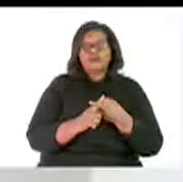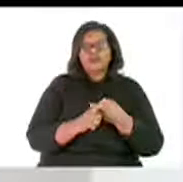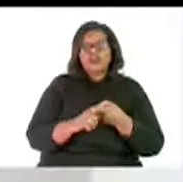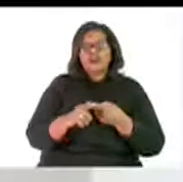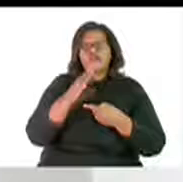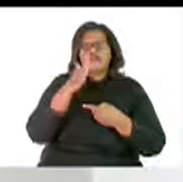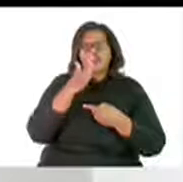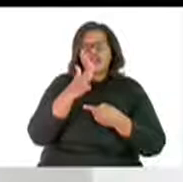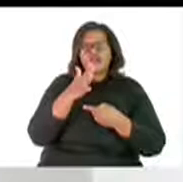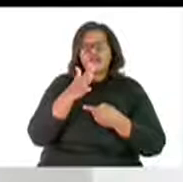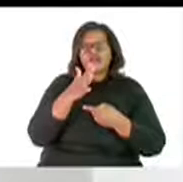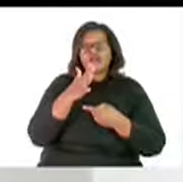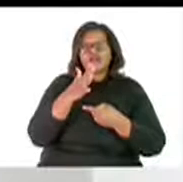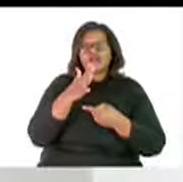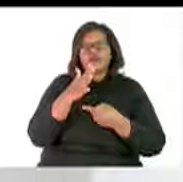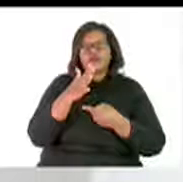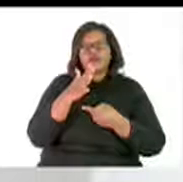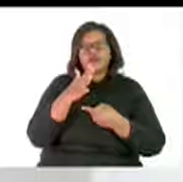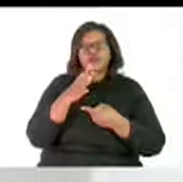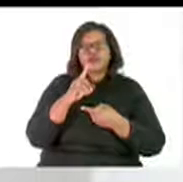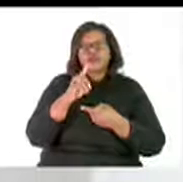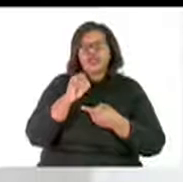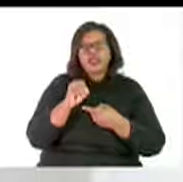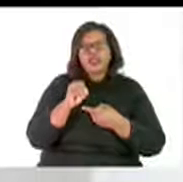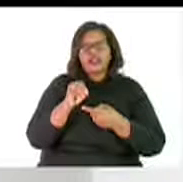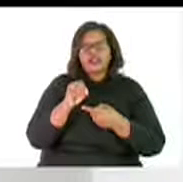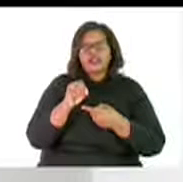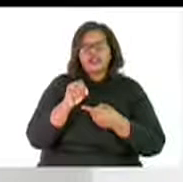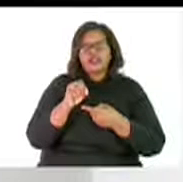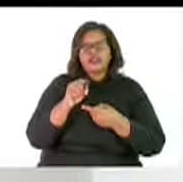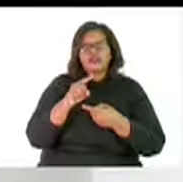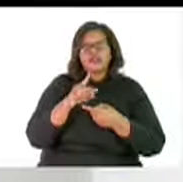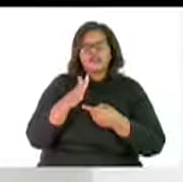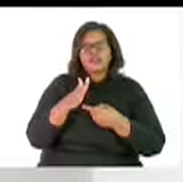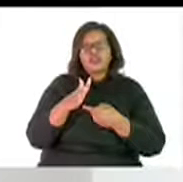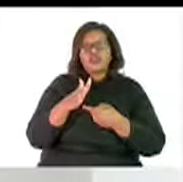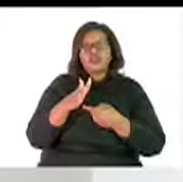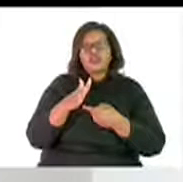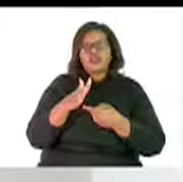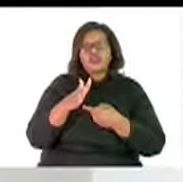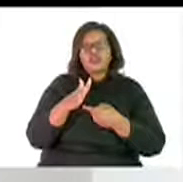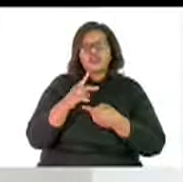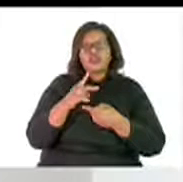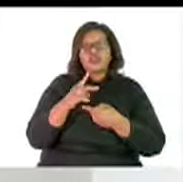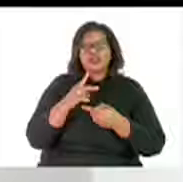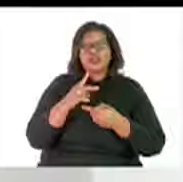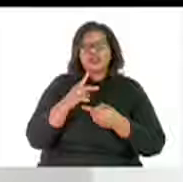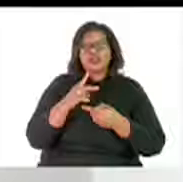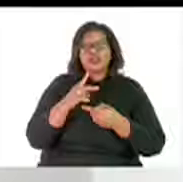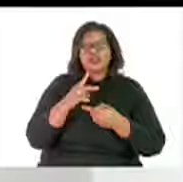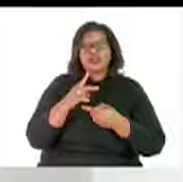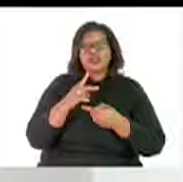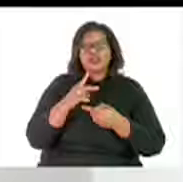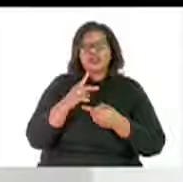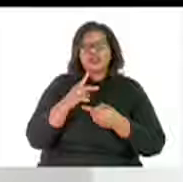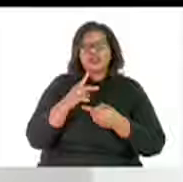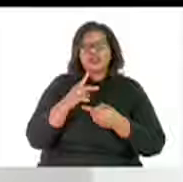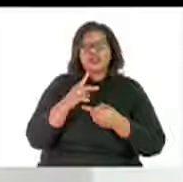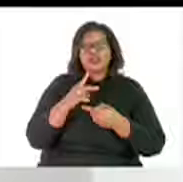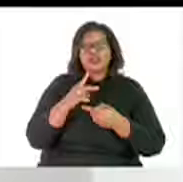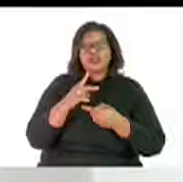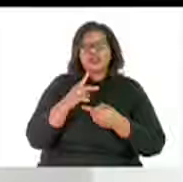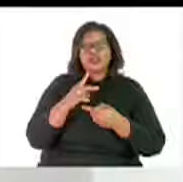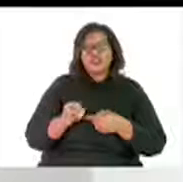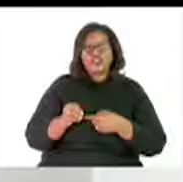5. We have 5. We have 10. We have 15. We have 20. We have 25. We have